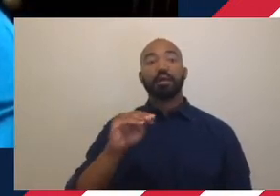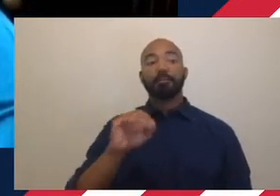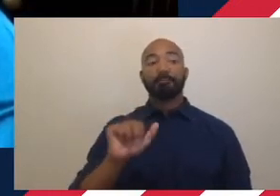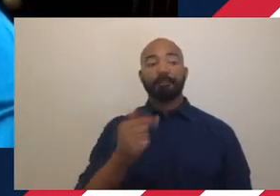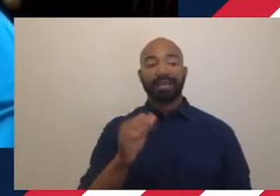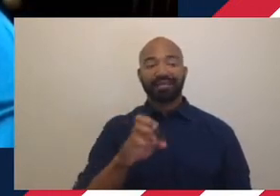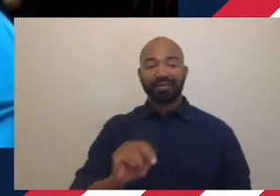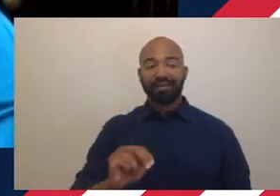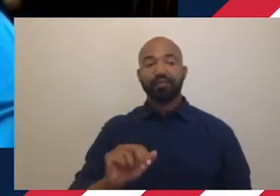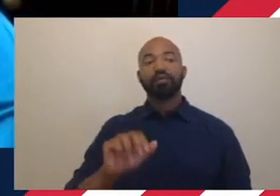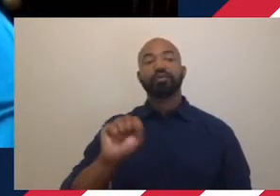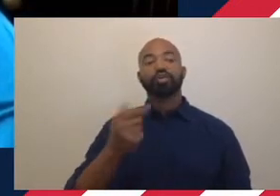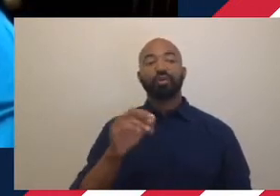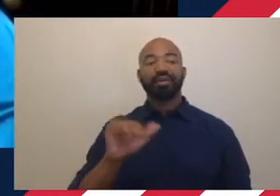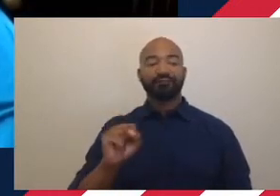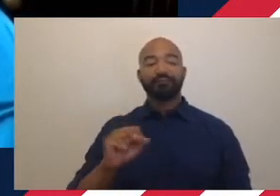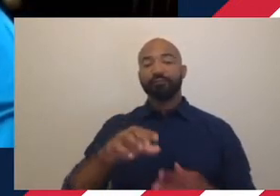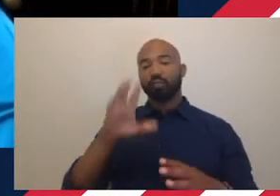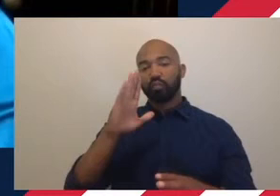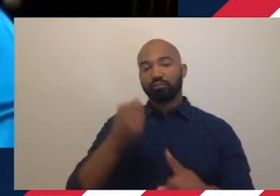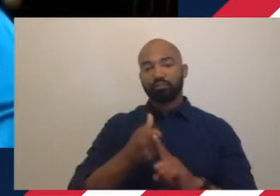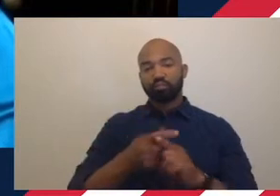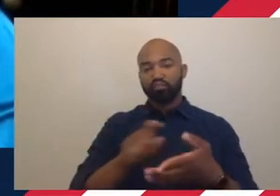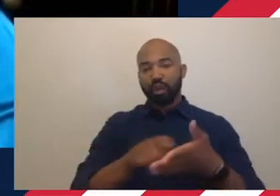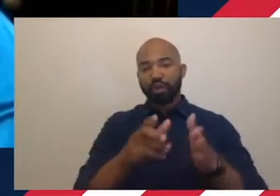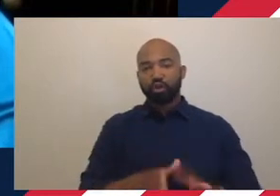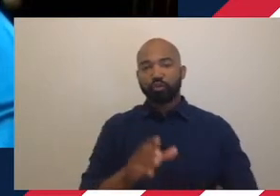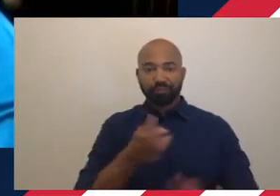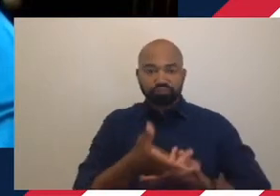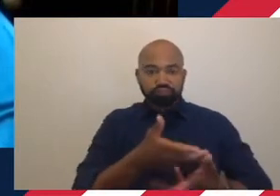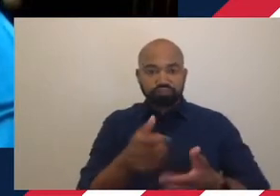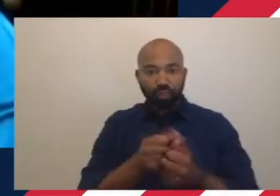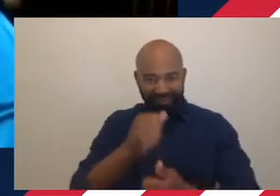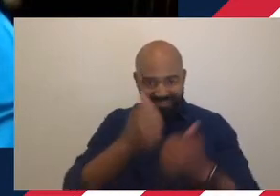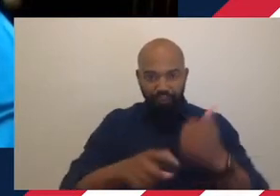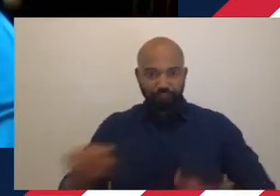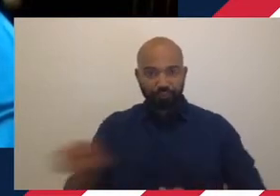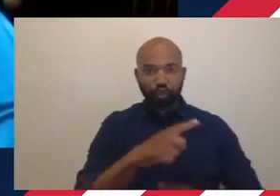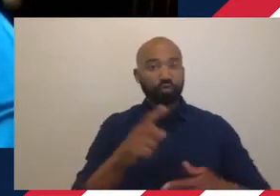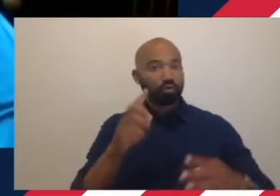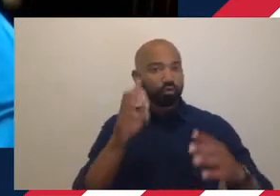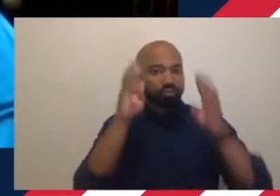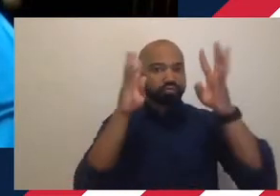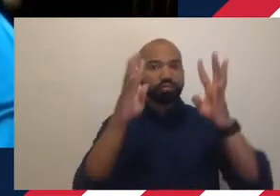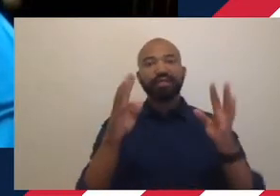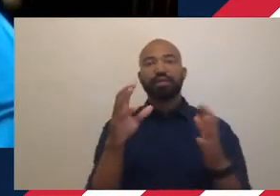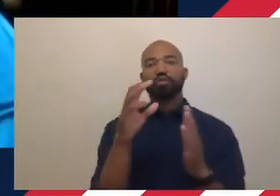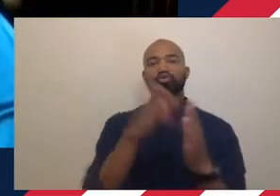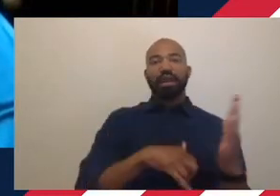the writers and will be working with each of you as they put together the proposed draft